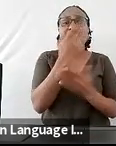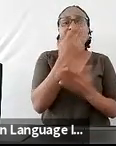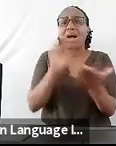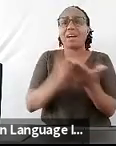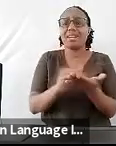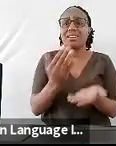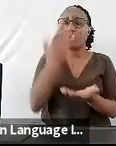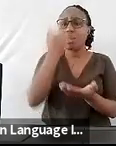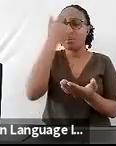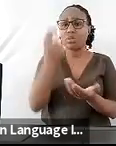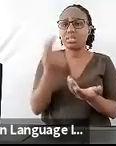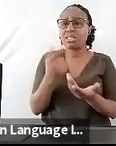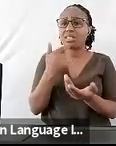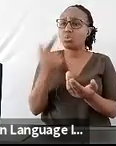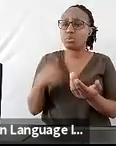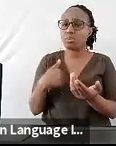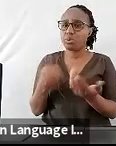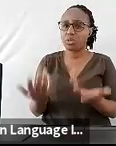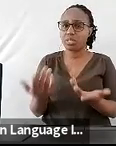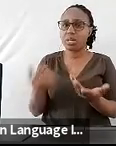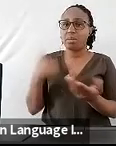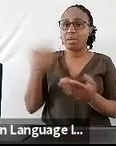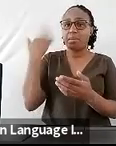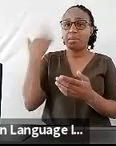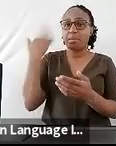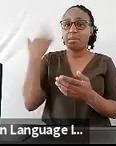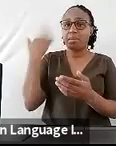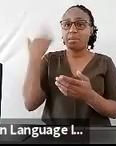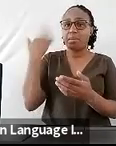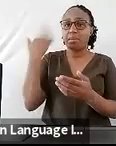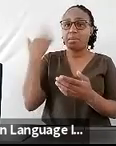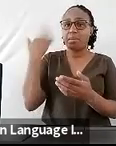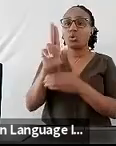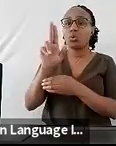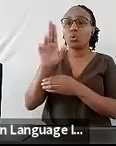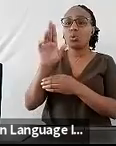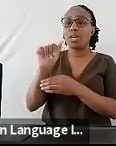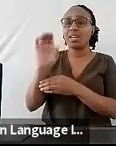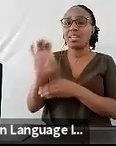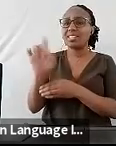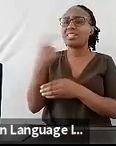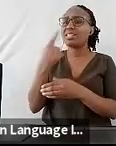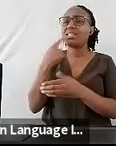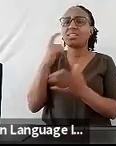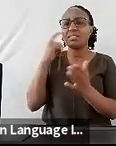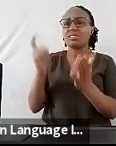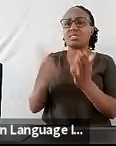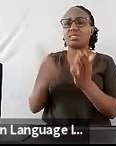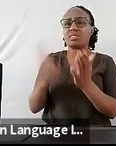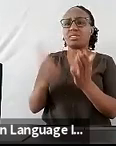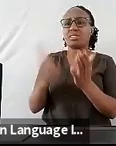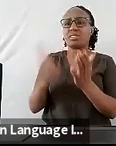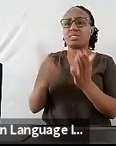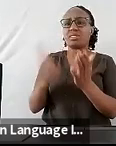I had Sinopharm in UAE and they're telling me they don't recognize Sinopharm, so I had to get vaccinated again. I've had 4 vaccines. Oh my